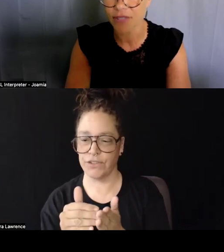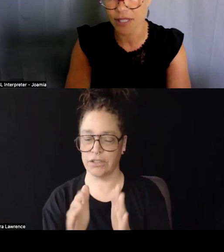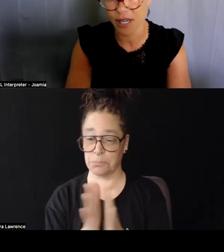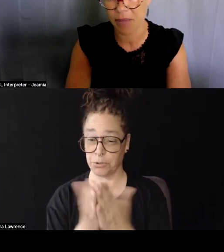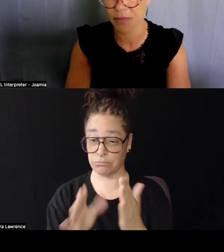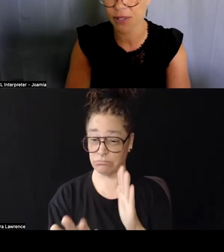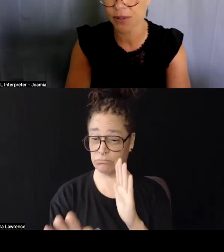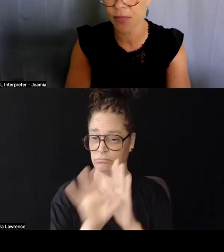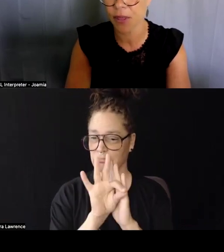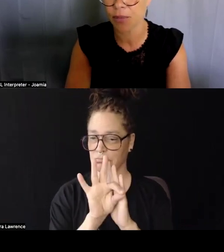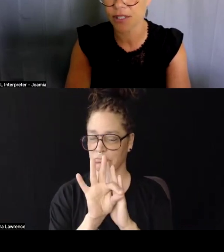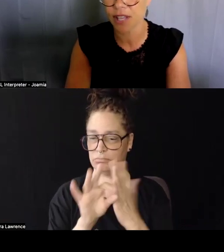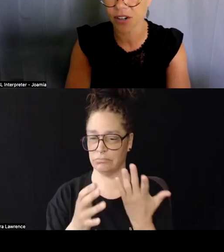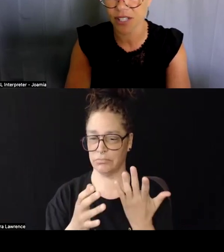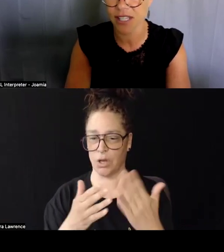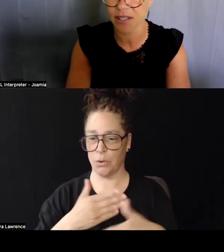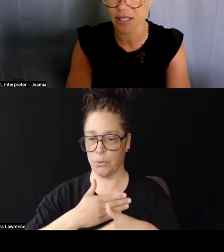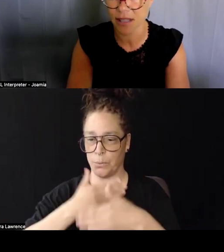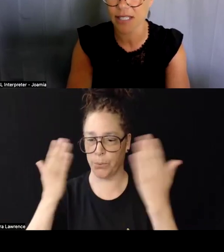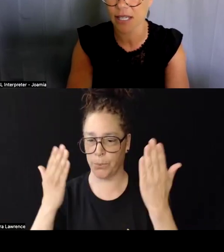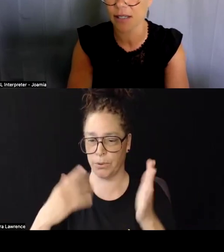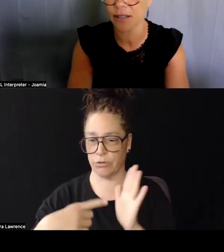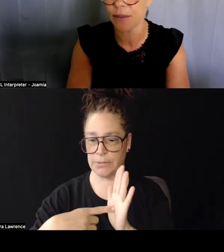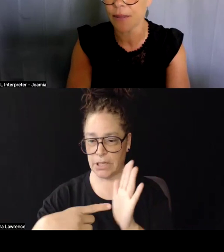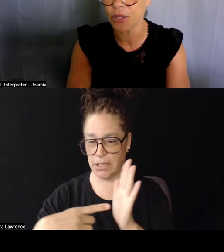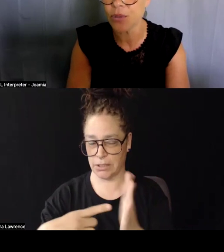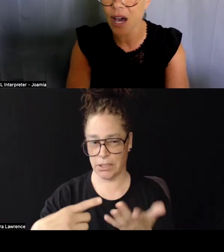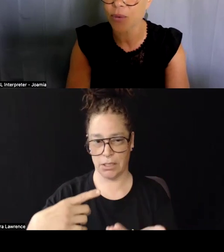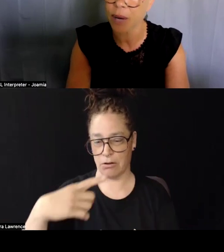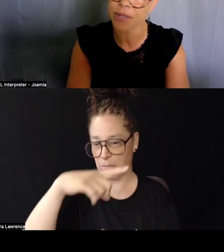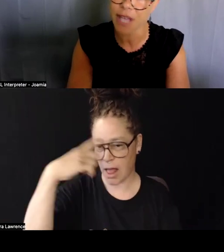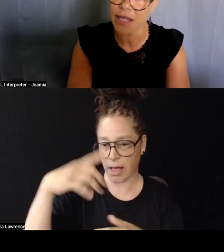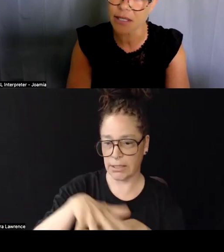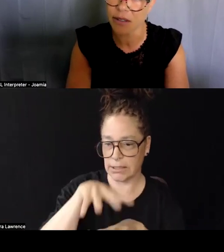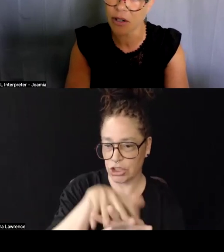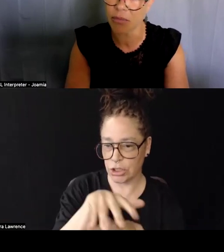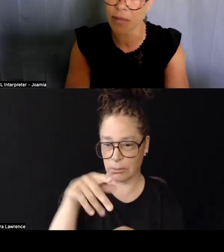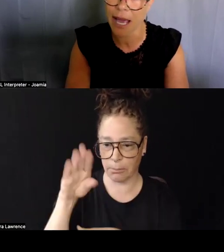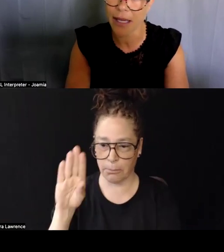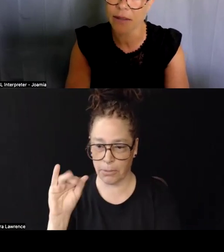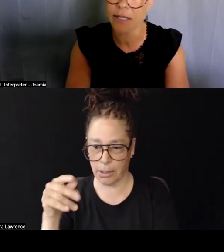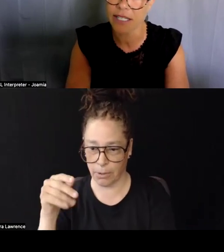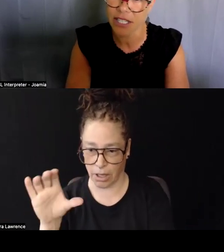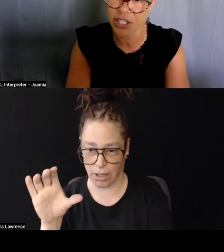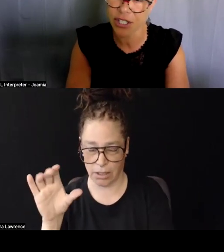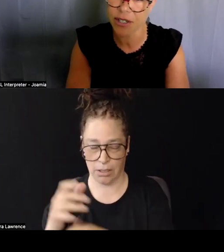and oftentimes the books that are selected do not represent